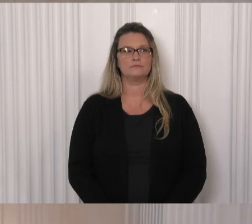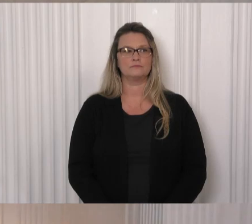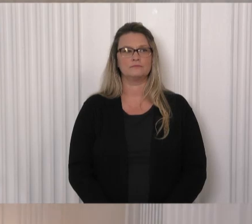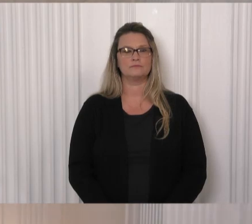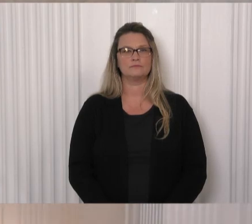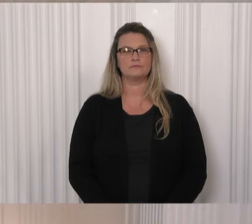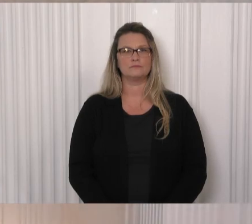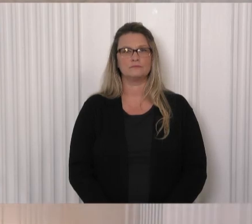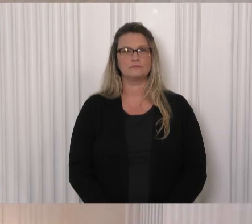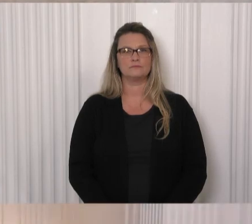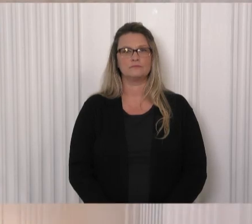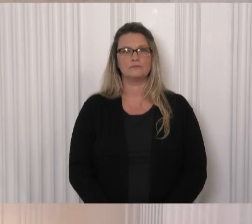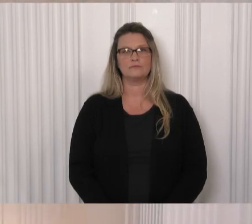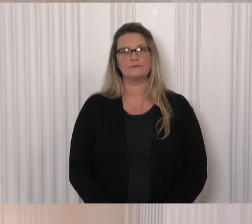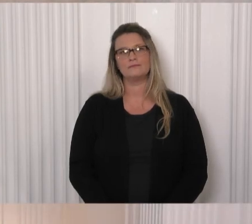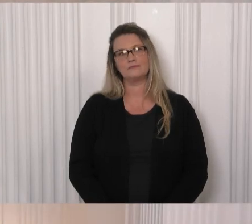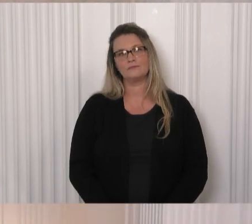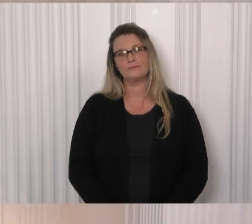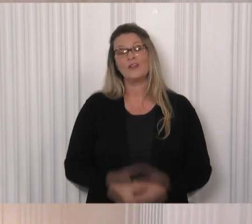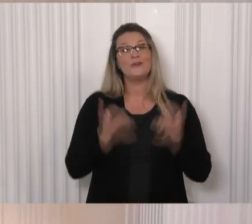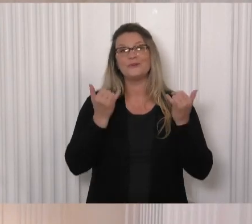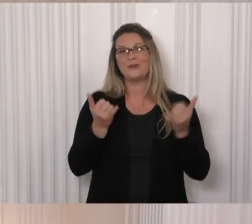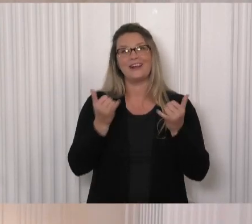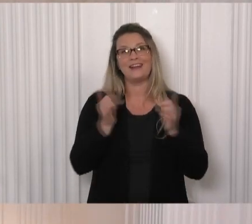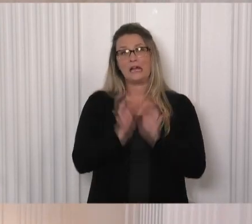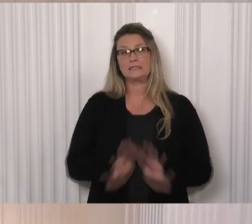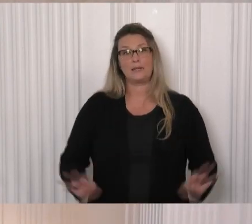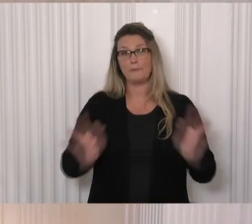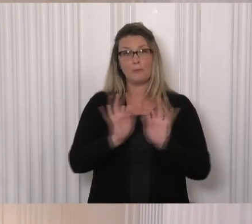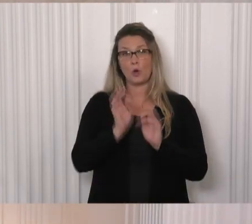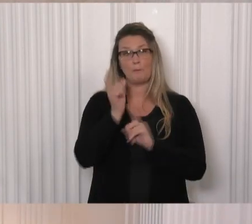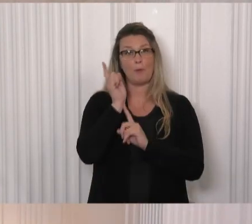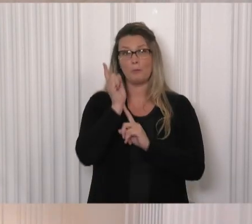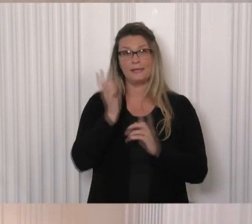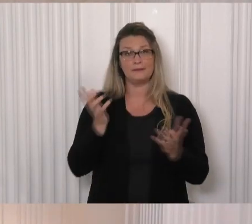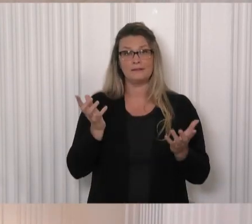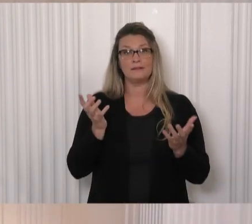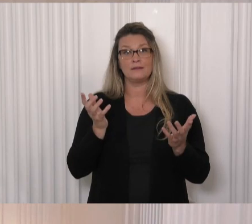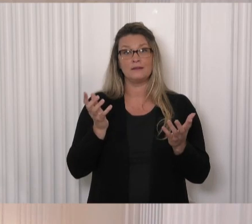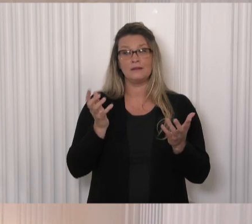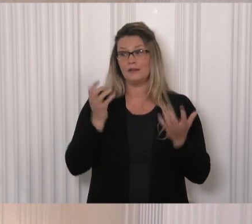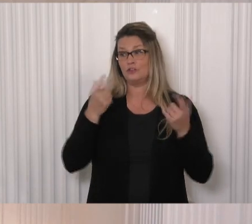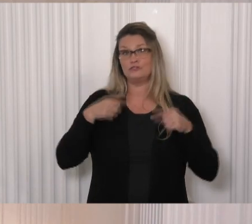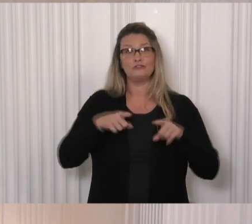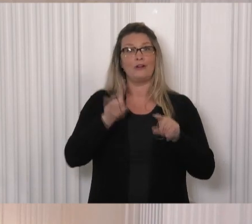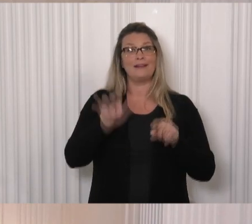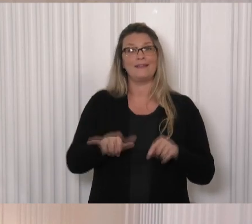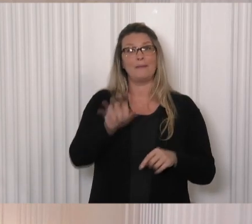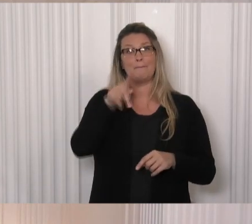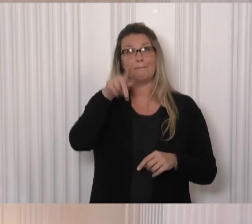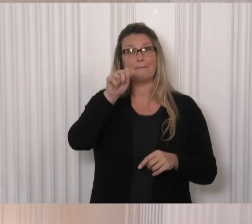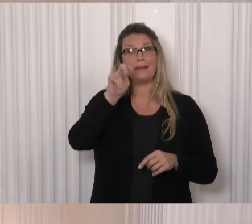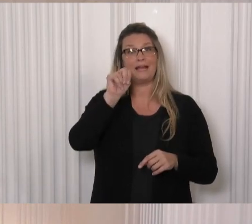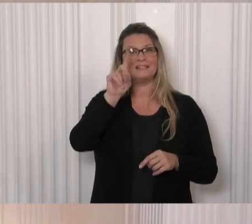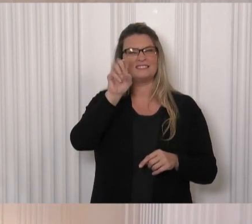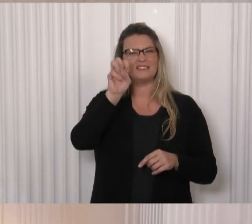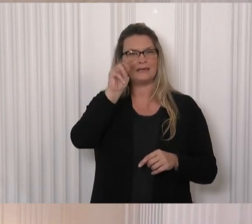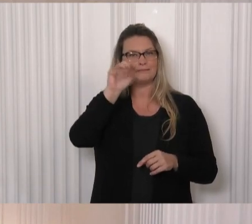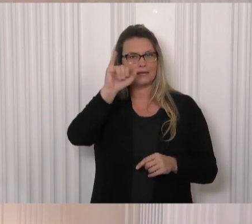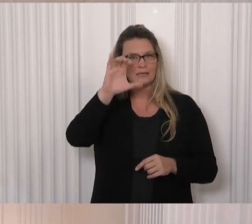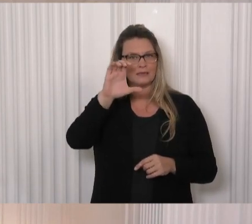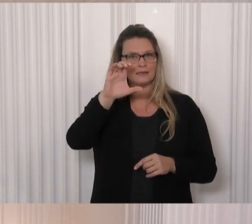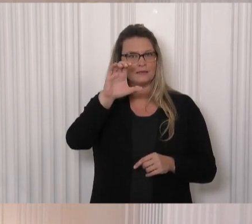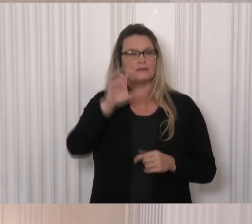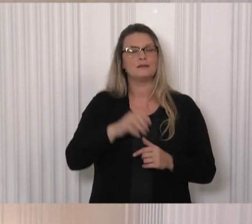really an important moment, I think, in this pandemic that we're seeing today. So